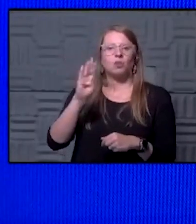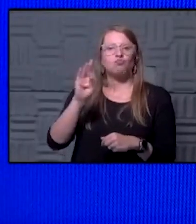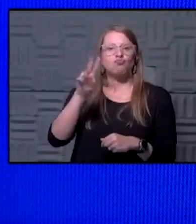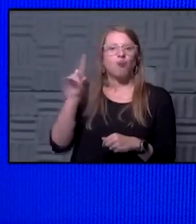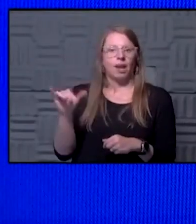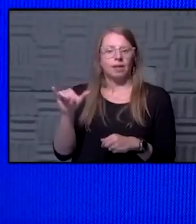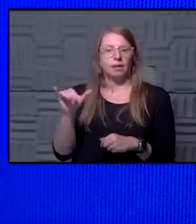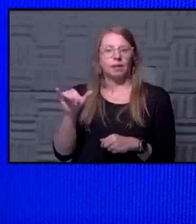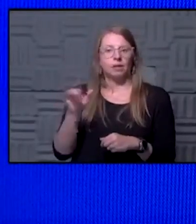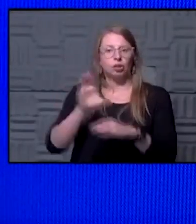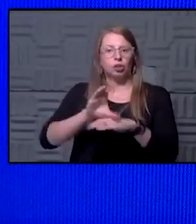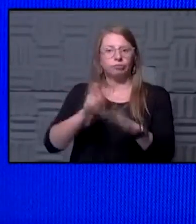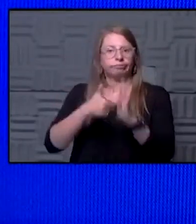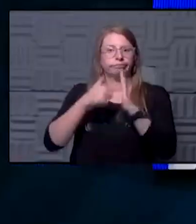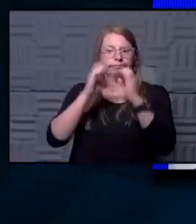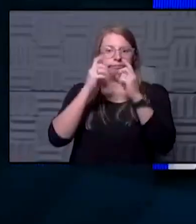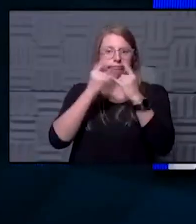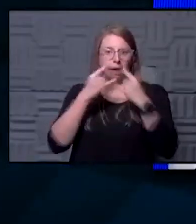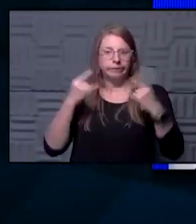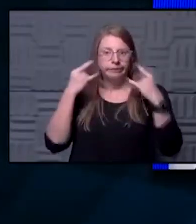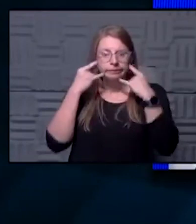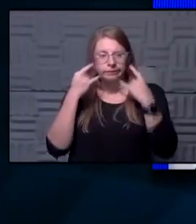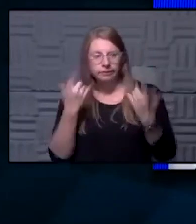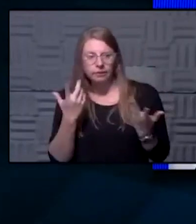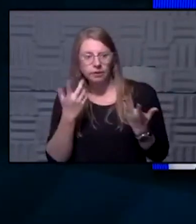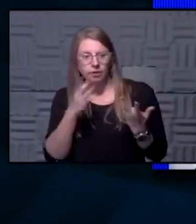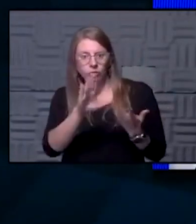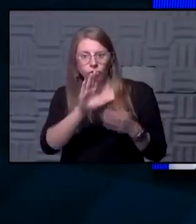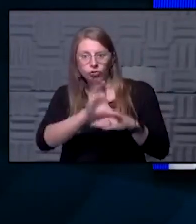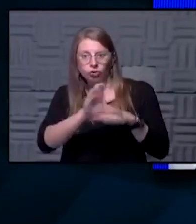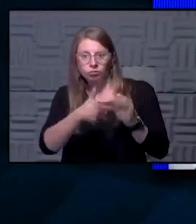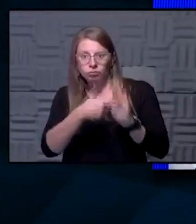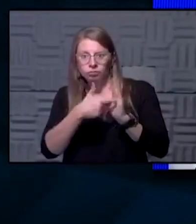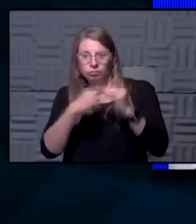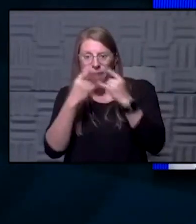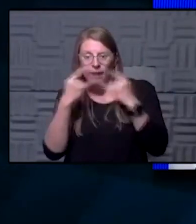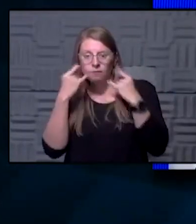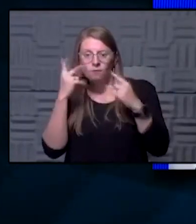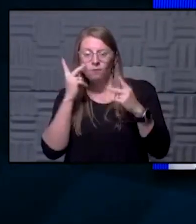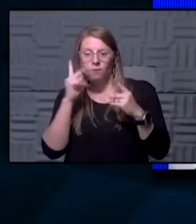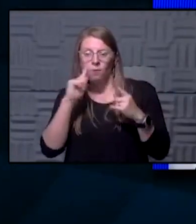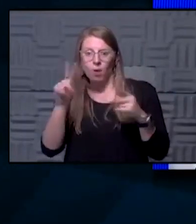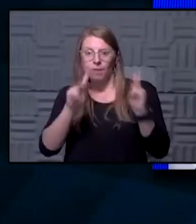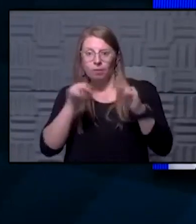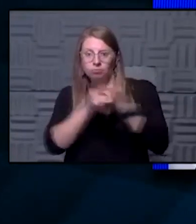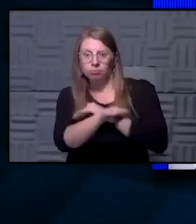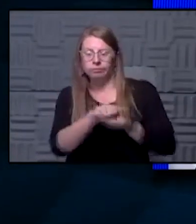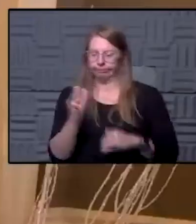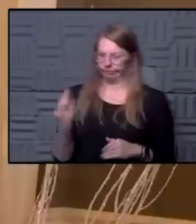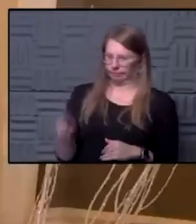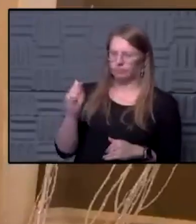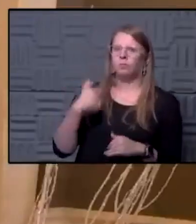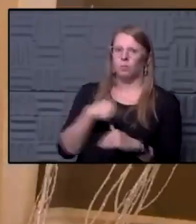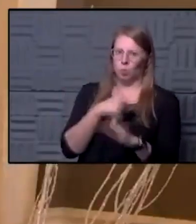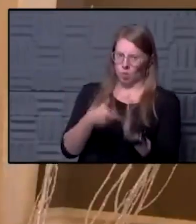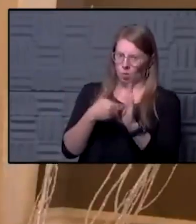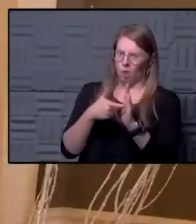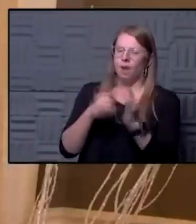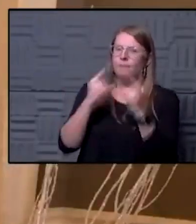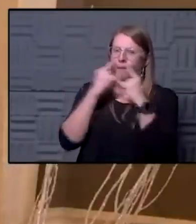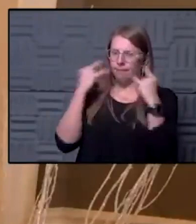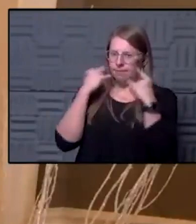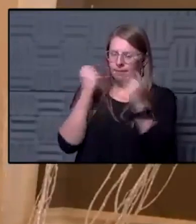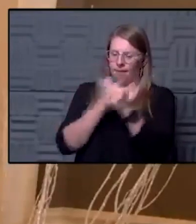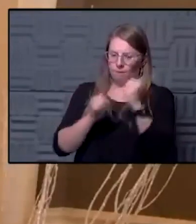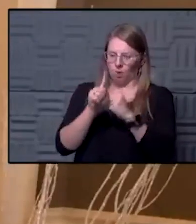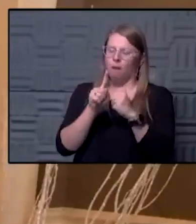churches requiring masks? All right. What do you think? How is your church requiring masks when folks come in? Yes, we do require masks. There's